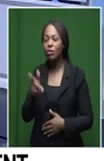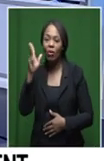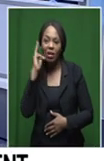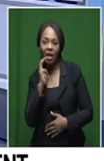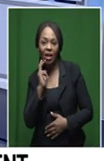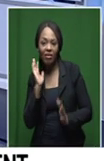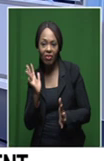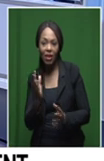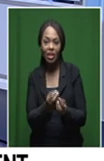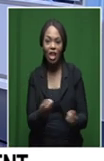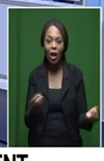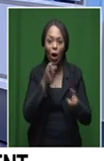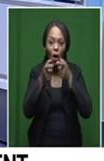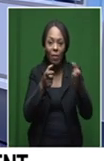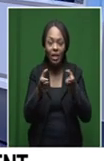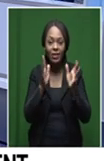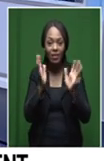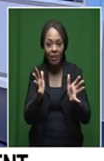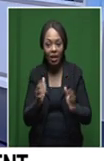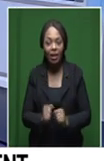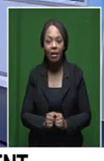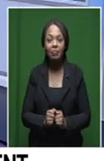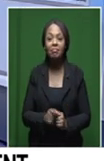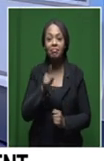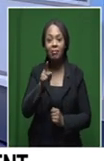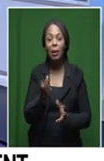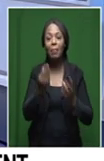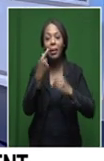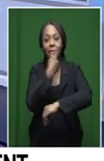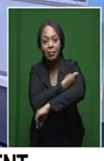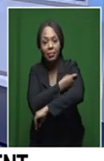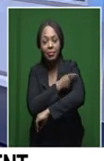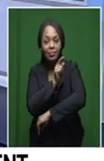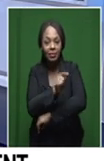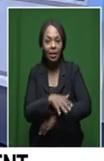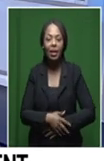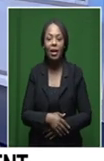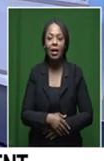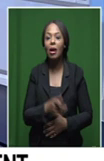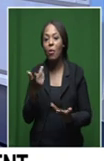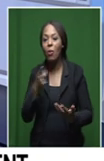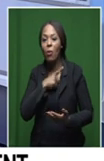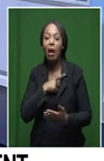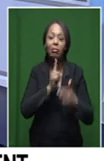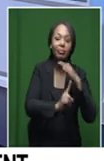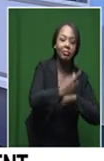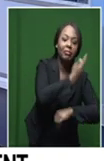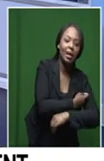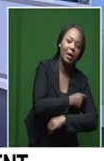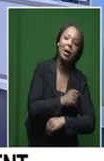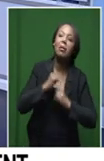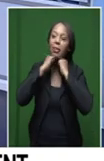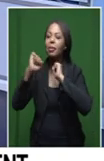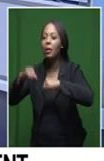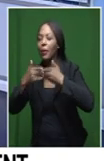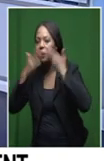or see what the young ones were saying with regards to getting the jab, potentially without their parents' consent. But a lot of views live in